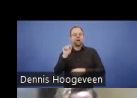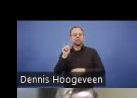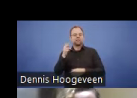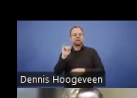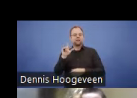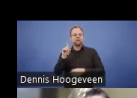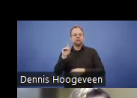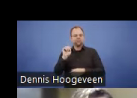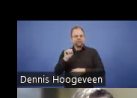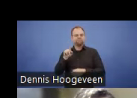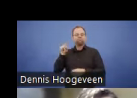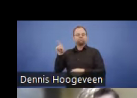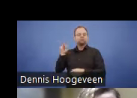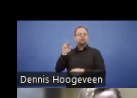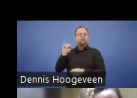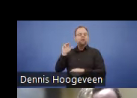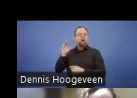at UNHCR.